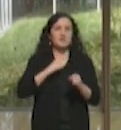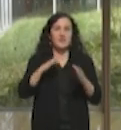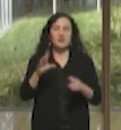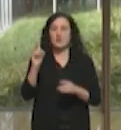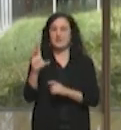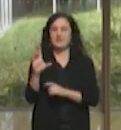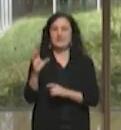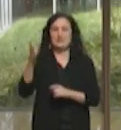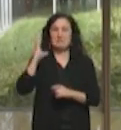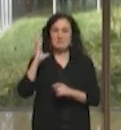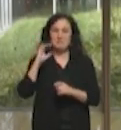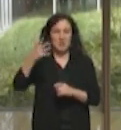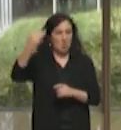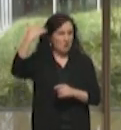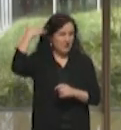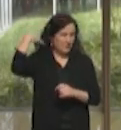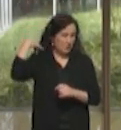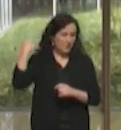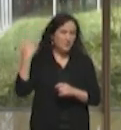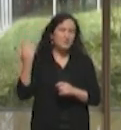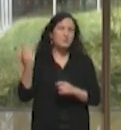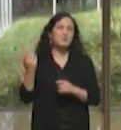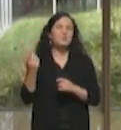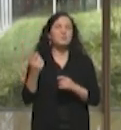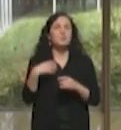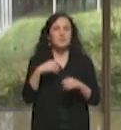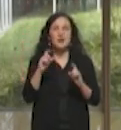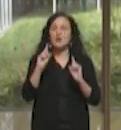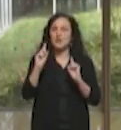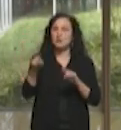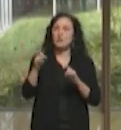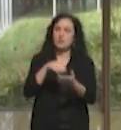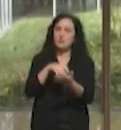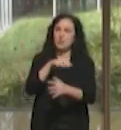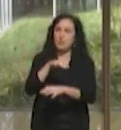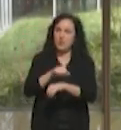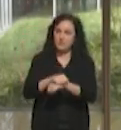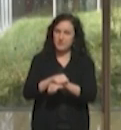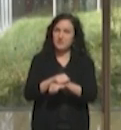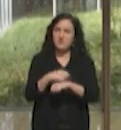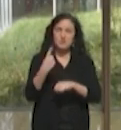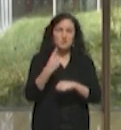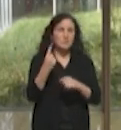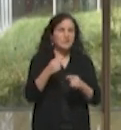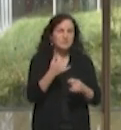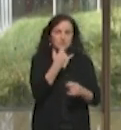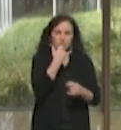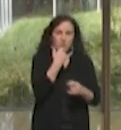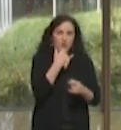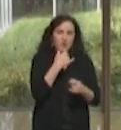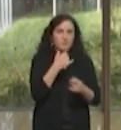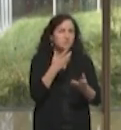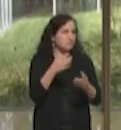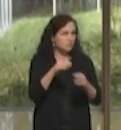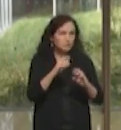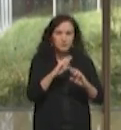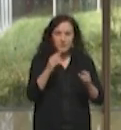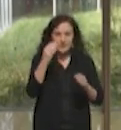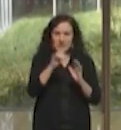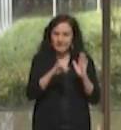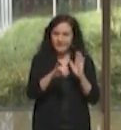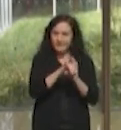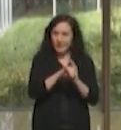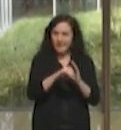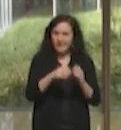D.C., a long time ago, but I was able to make my doctor appointment. So if something was going wrong early on, they could identify